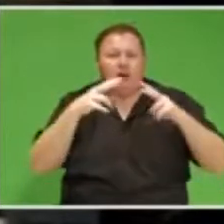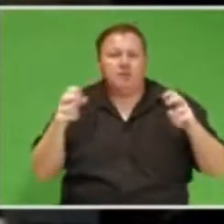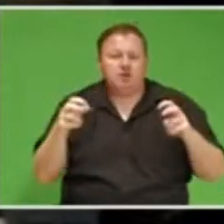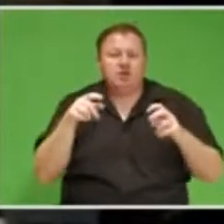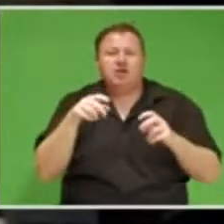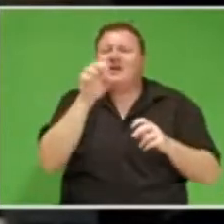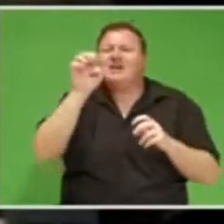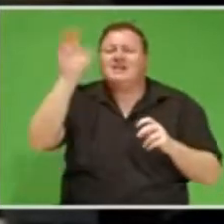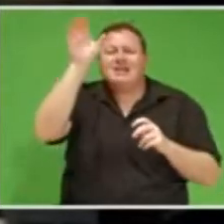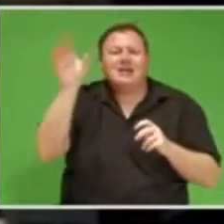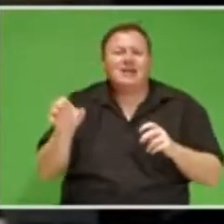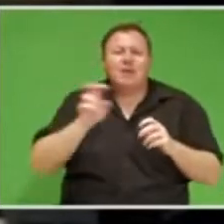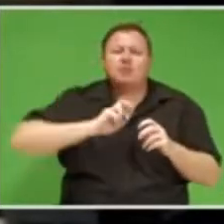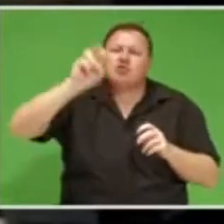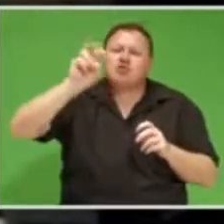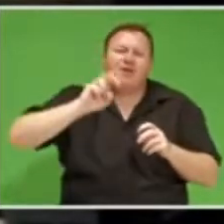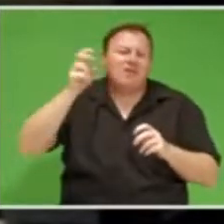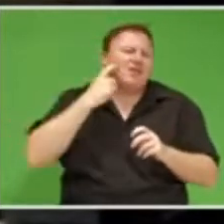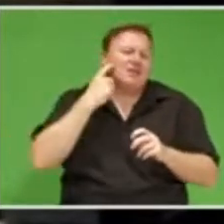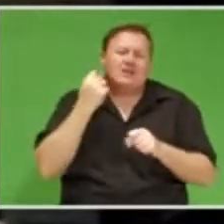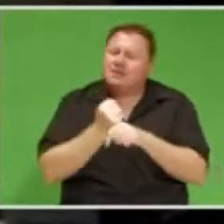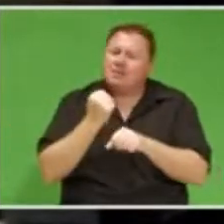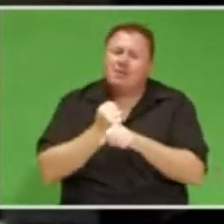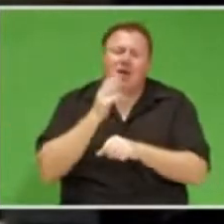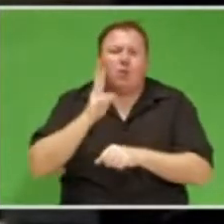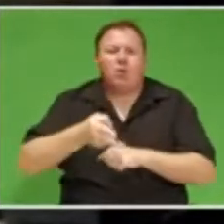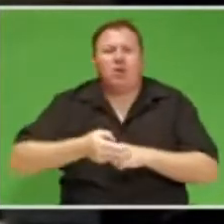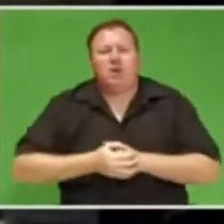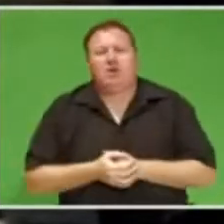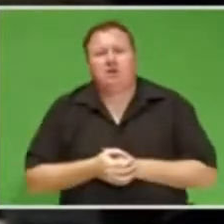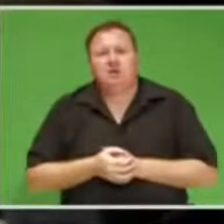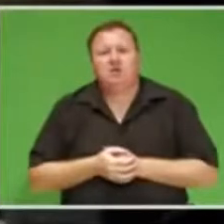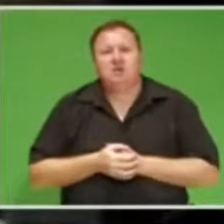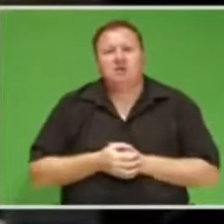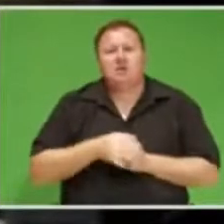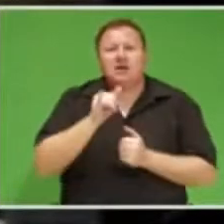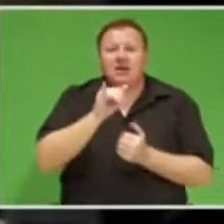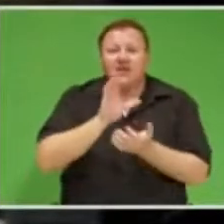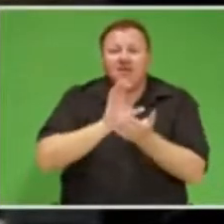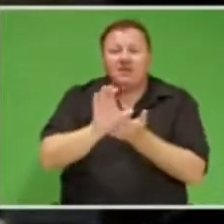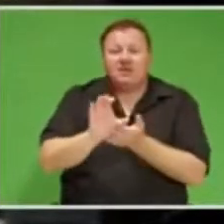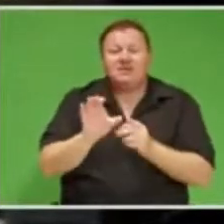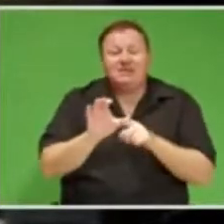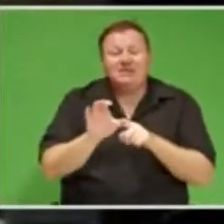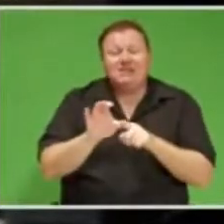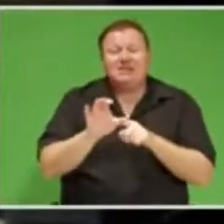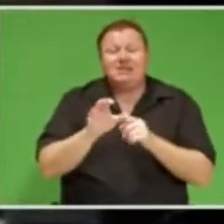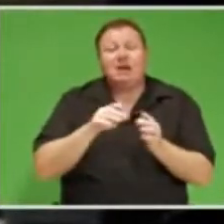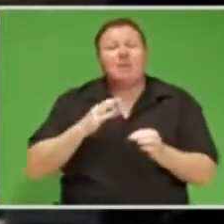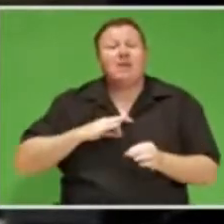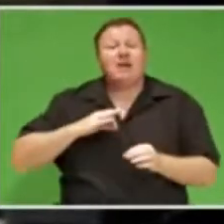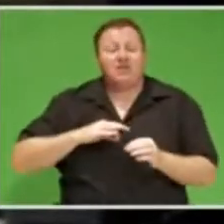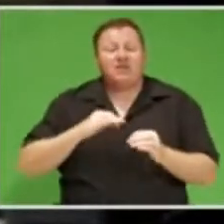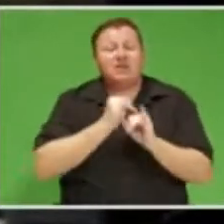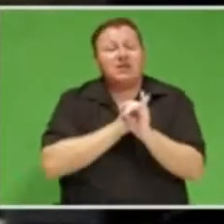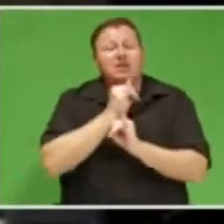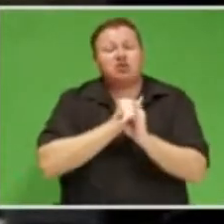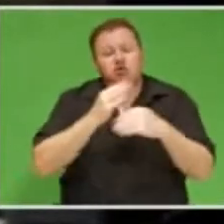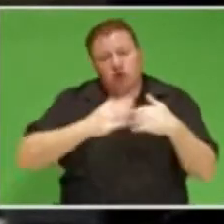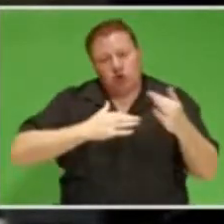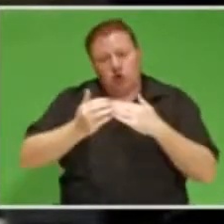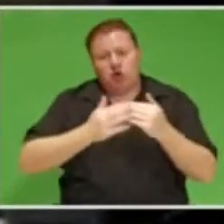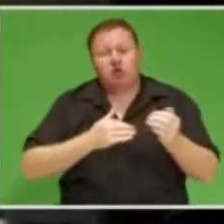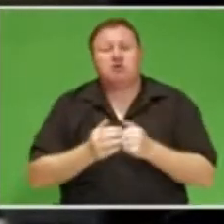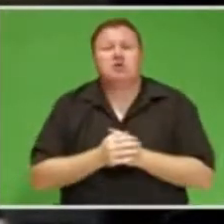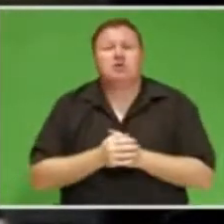much better. This investment will substantially benefit the construction industry and enable large-scale